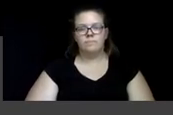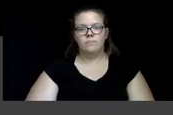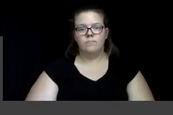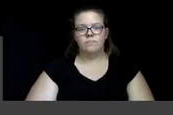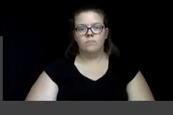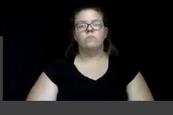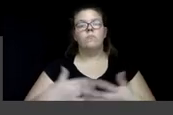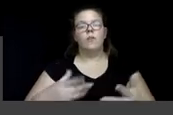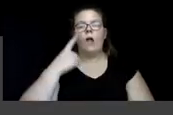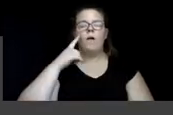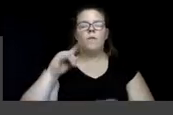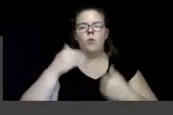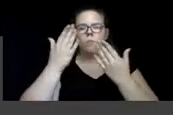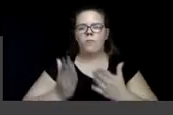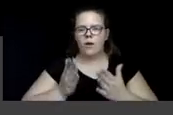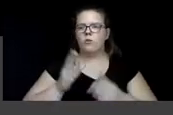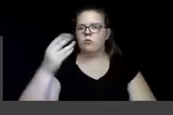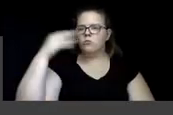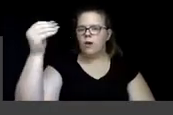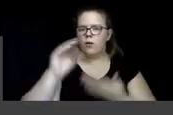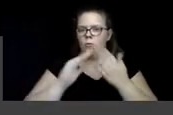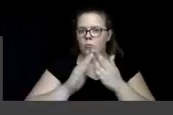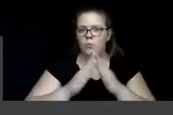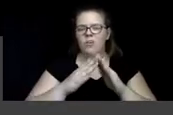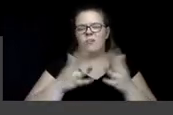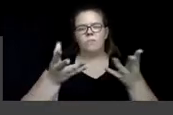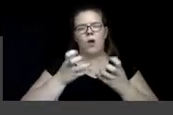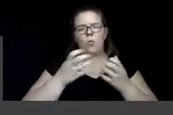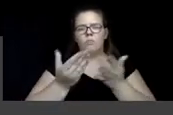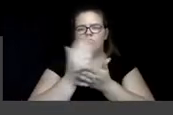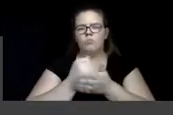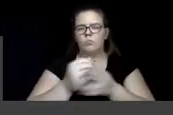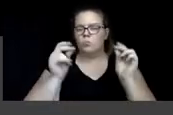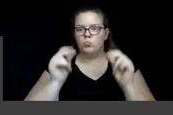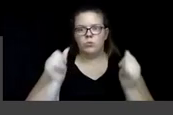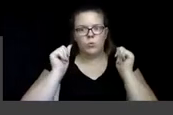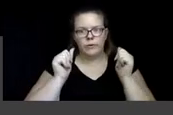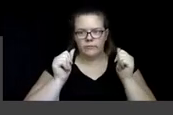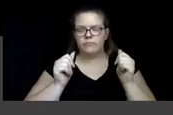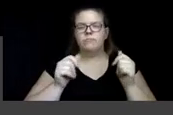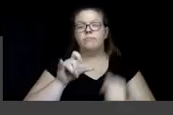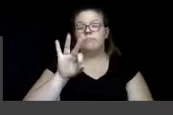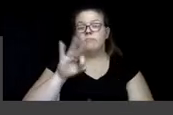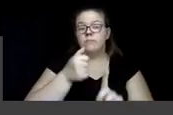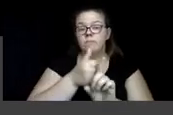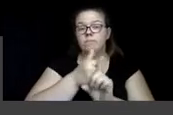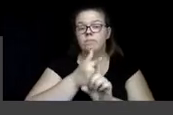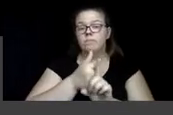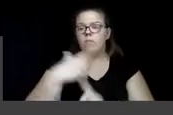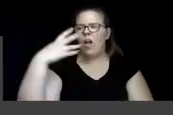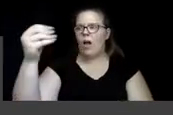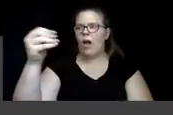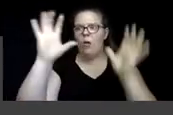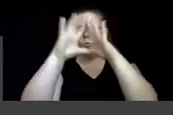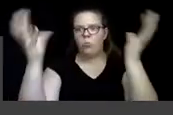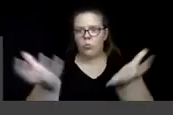Then for the providers that are out in the community, I kind of wanted to review real quick, if you were out in the world as